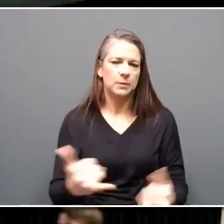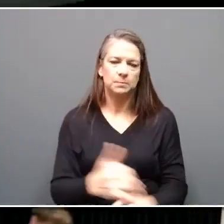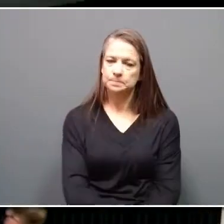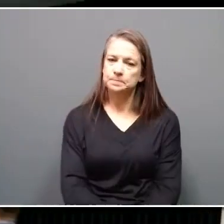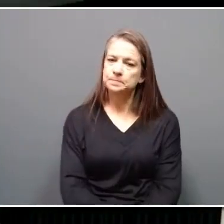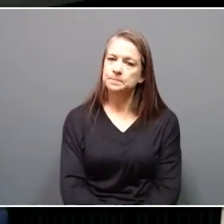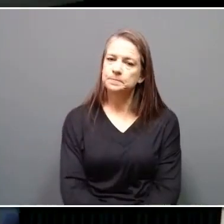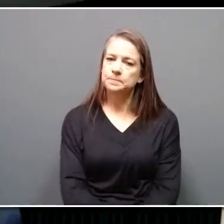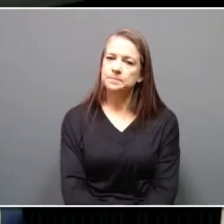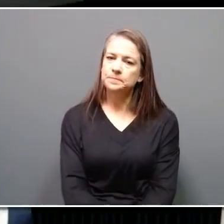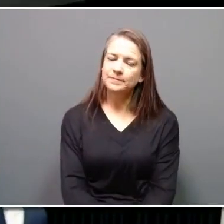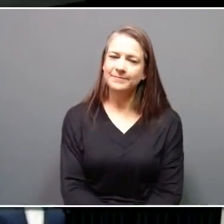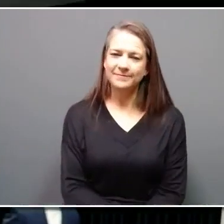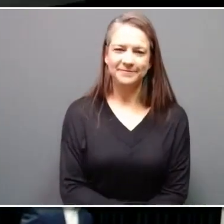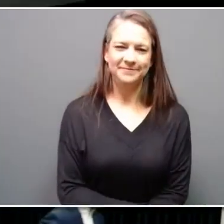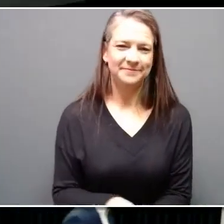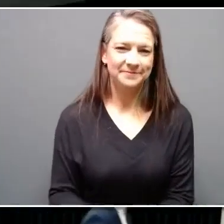Hope I didn't steal all your stuff. No, you got it,